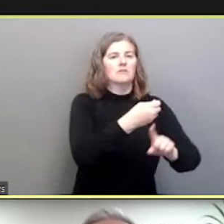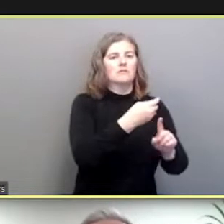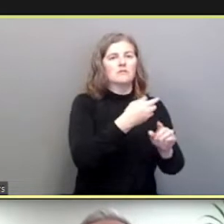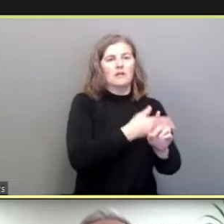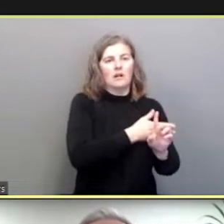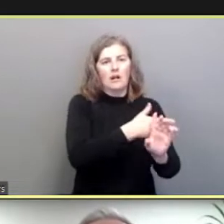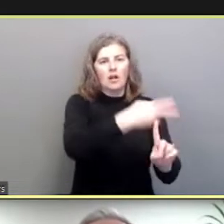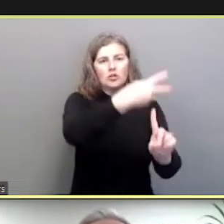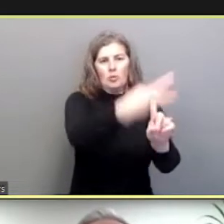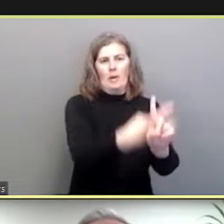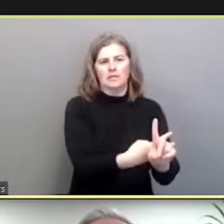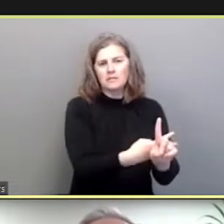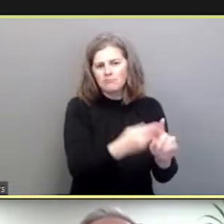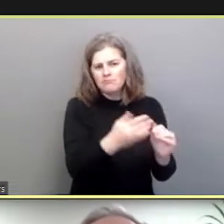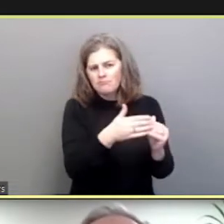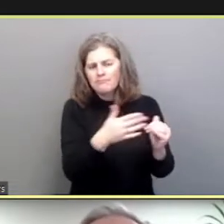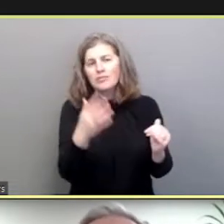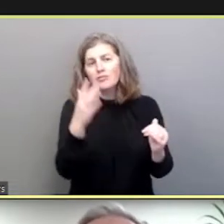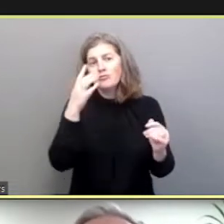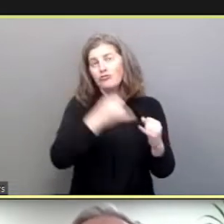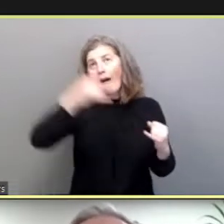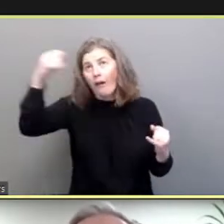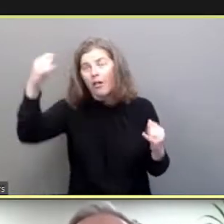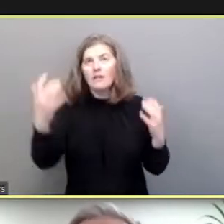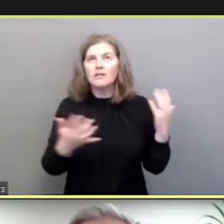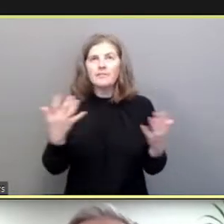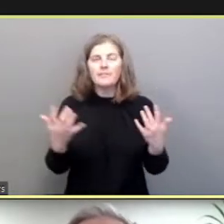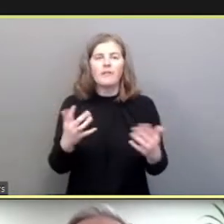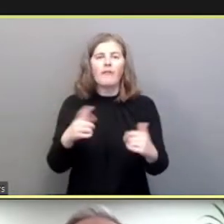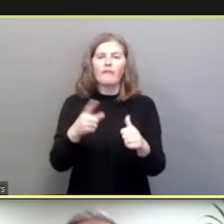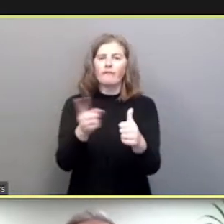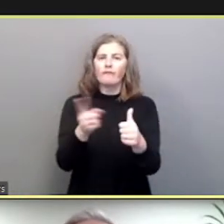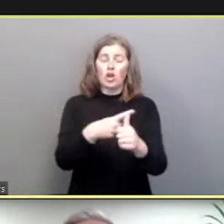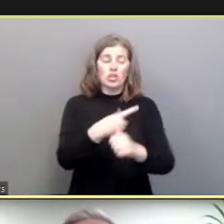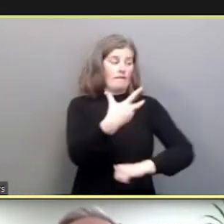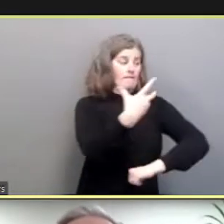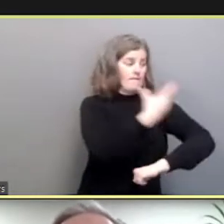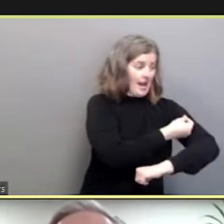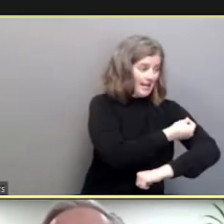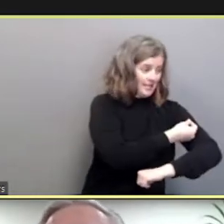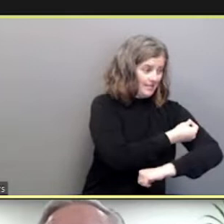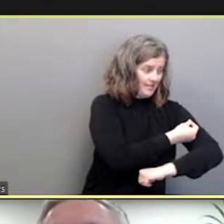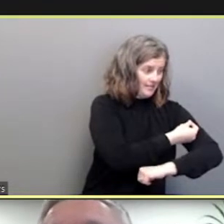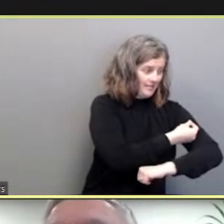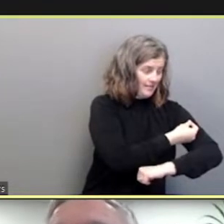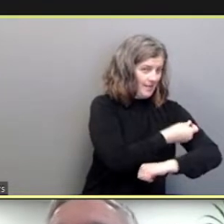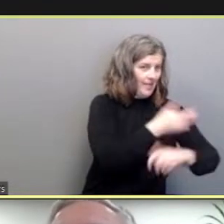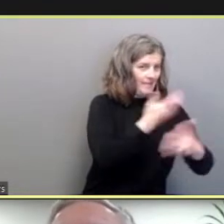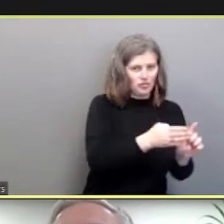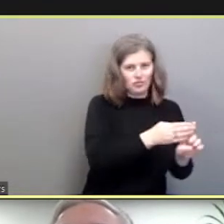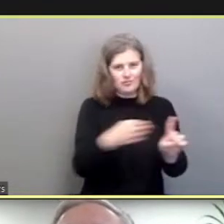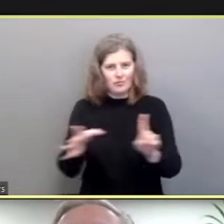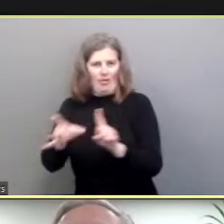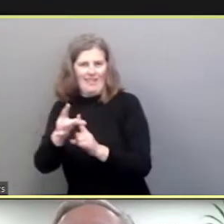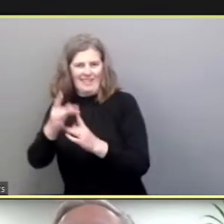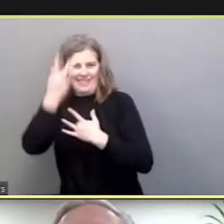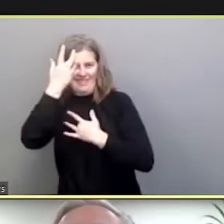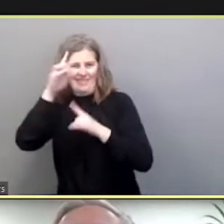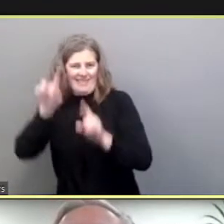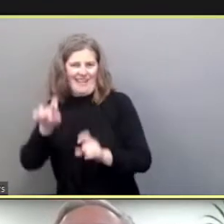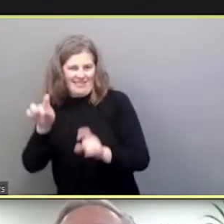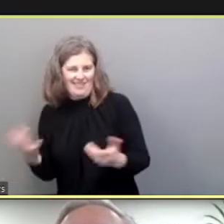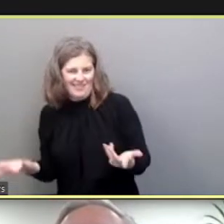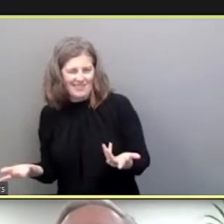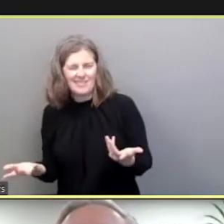because first you get vaccinated and then you have the positive test. So only